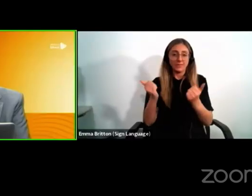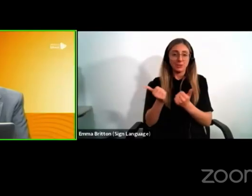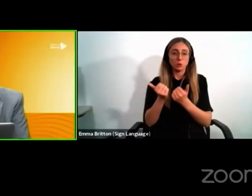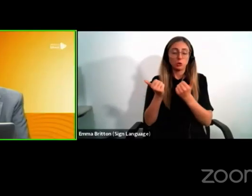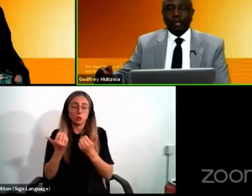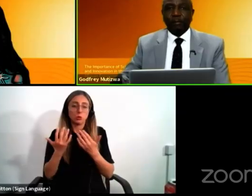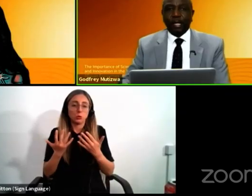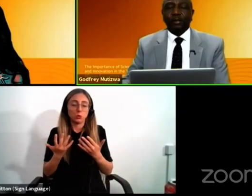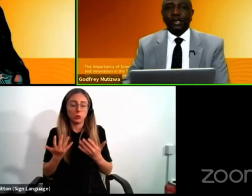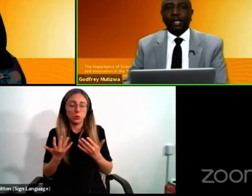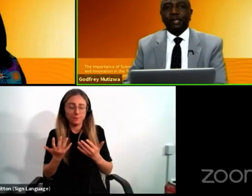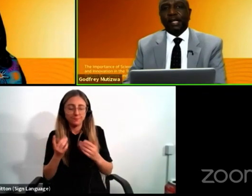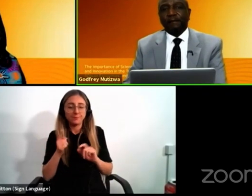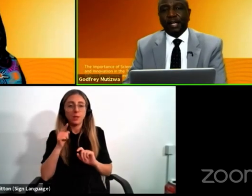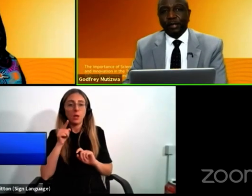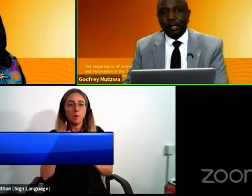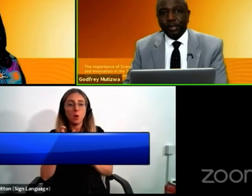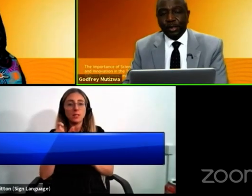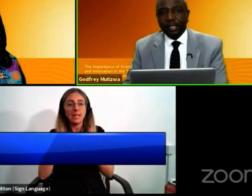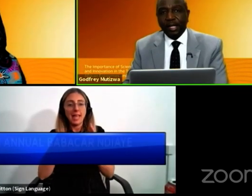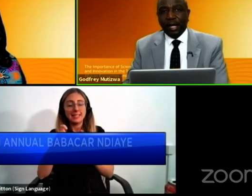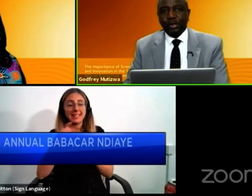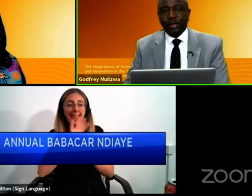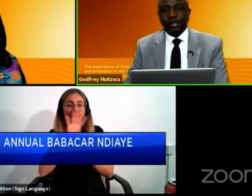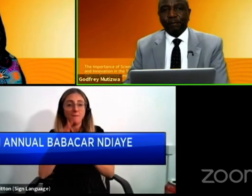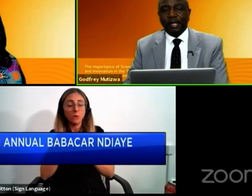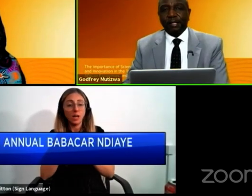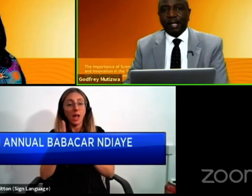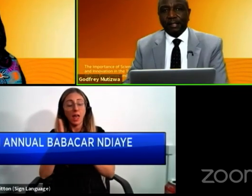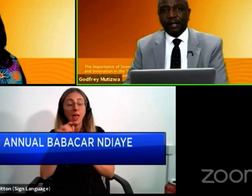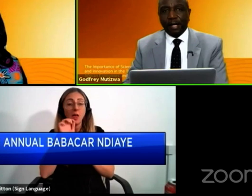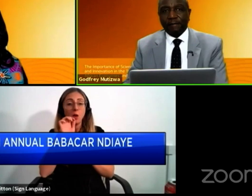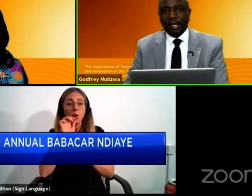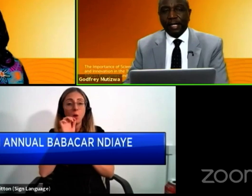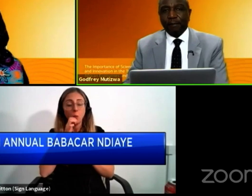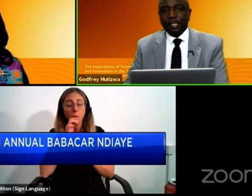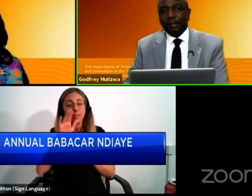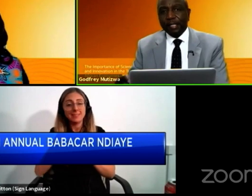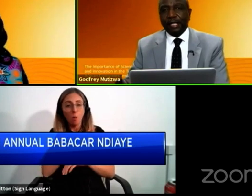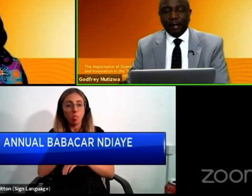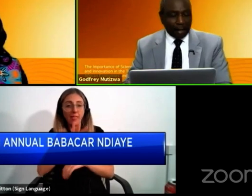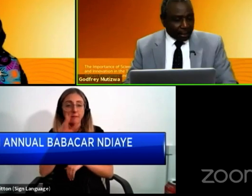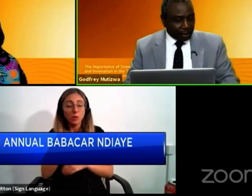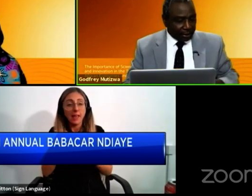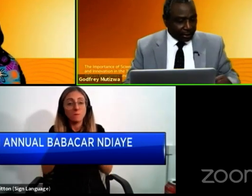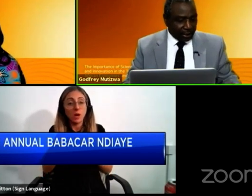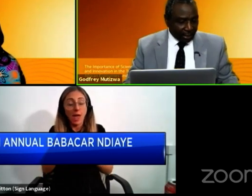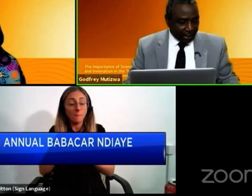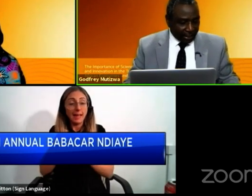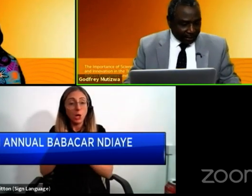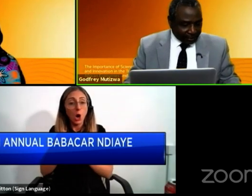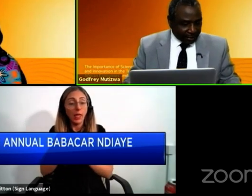wider world of the work. But on CNBC Africa, we're going shortly to Closing Bell South Africa. But in the meantime, my